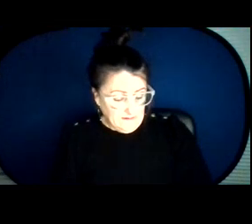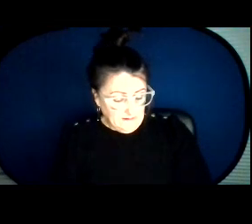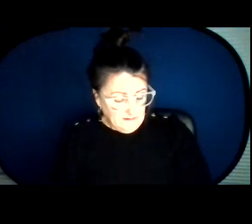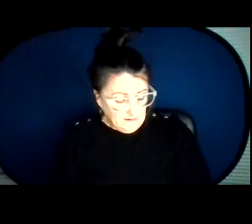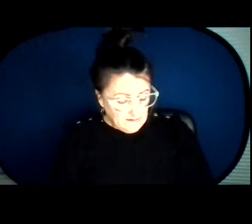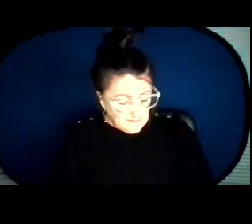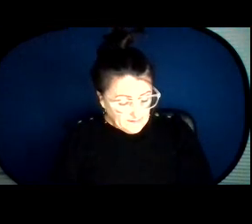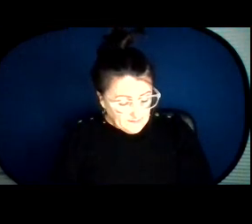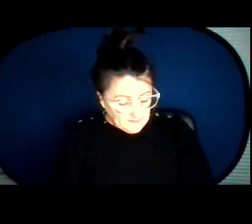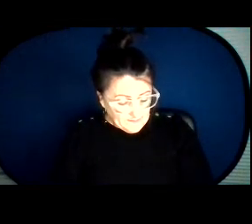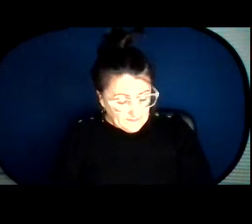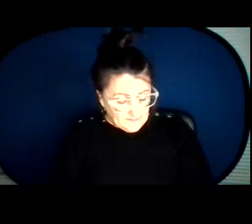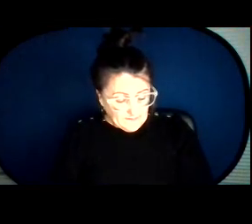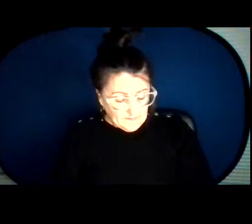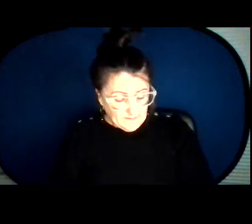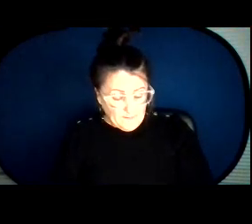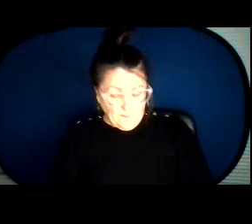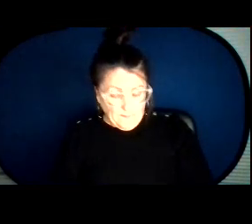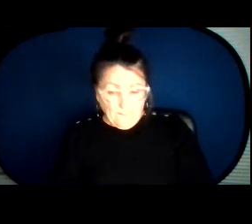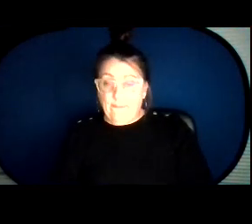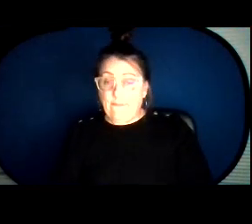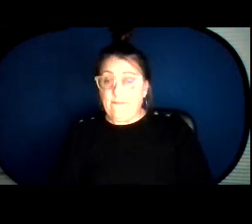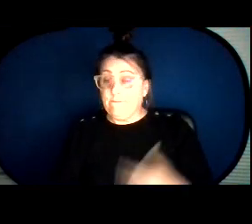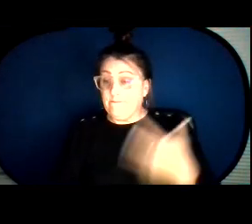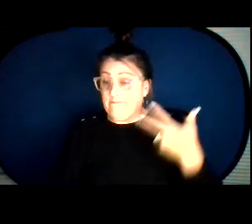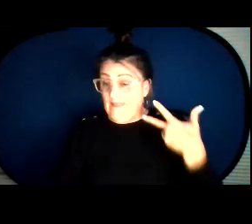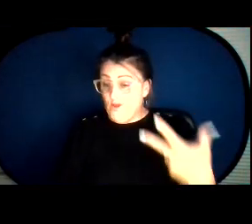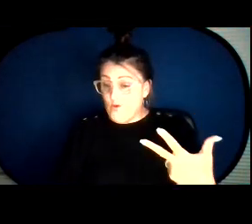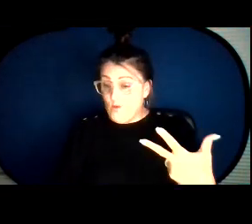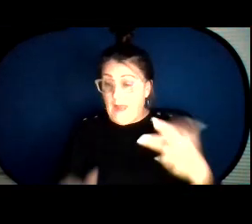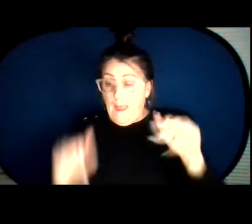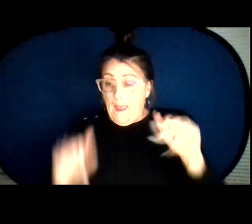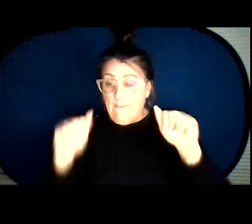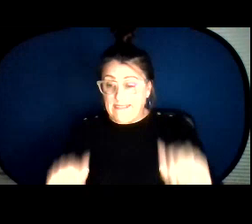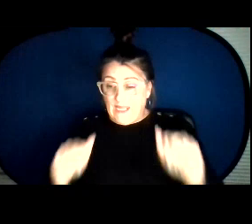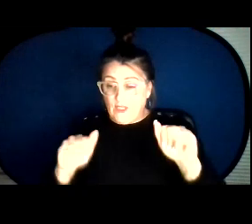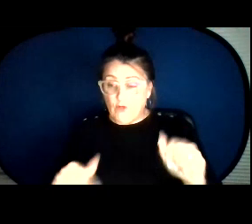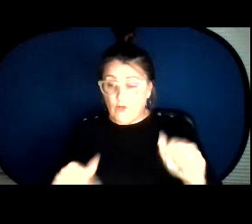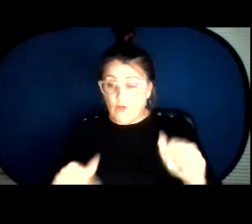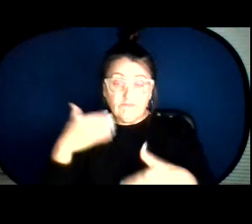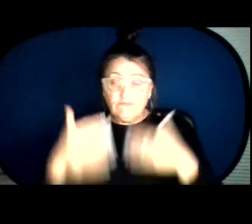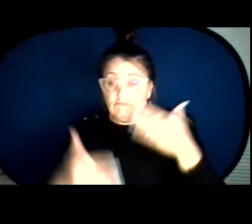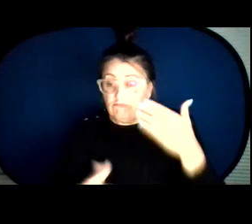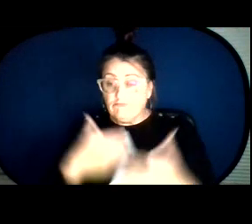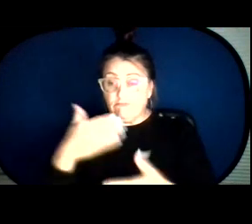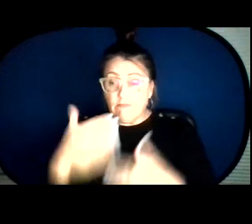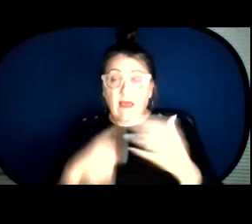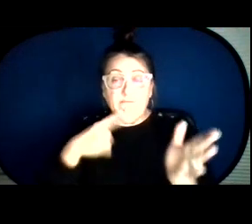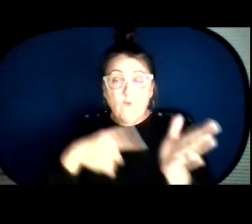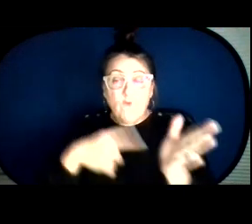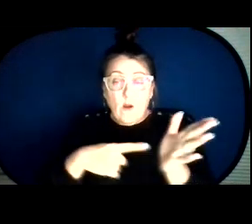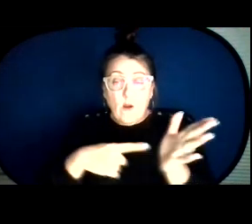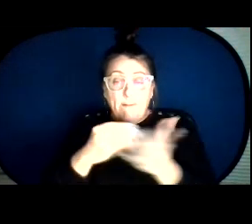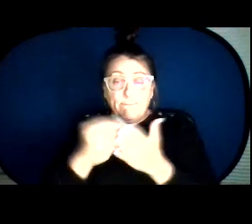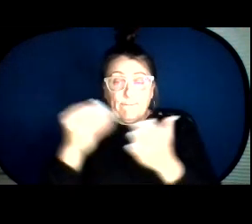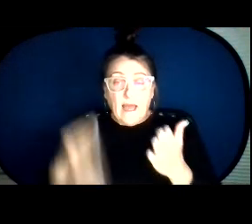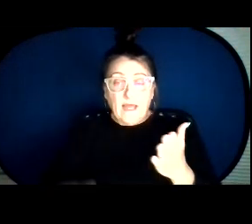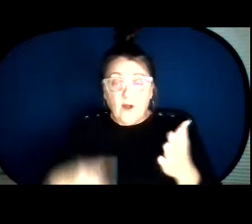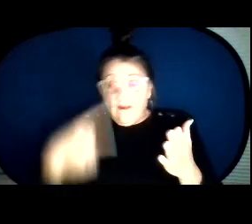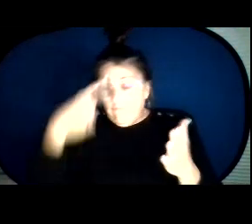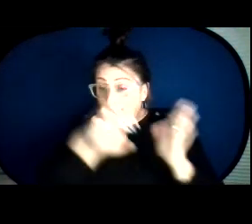Okay, with the next few slides, I want to walk through the 3 potential outcomes for determining eligibility of an affordable buyer. For example,